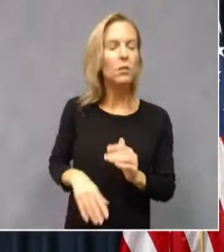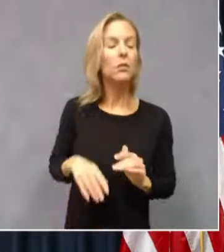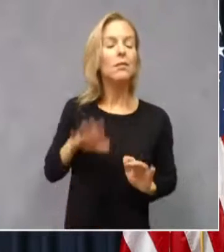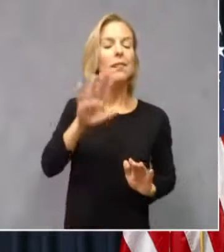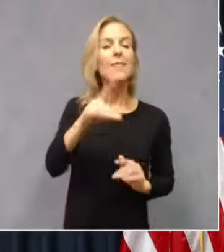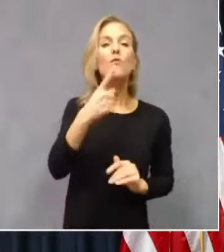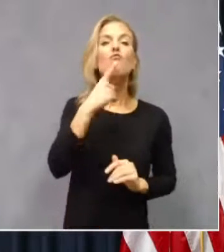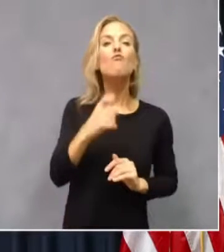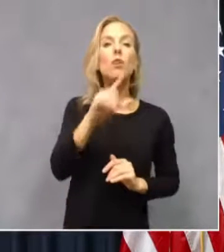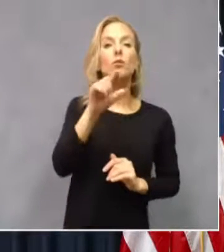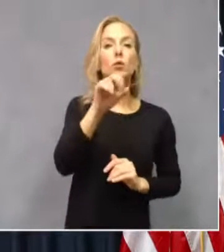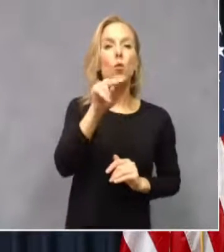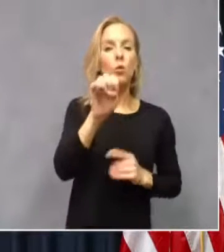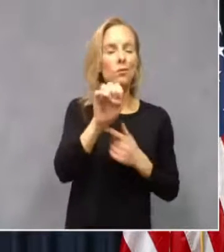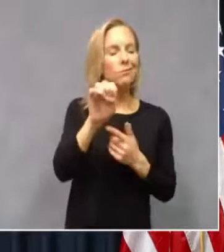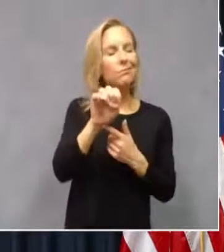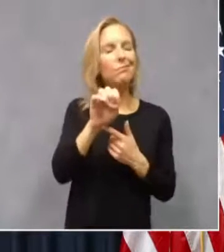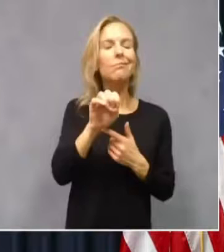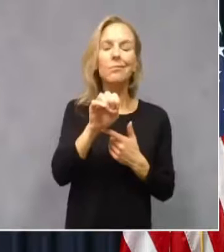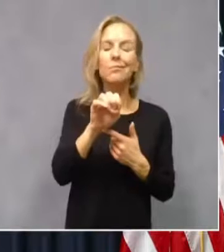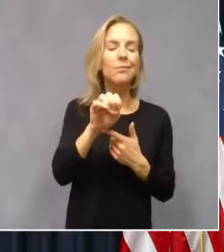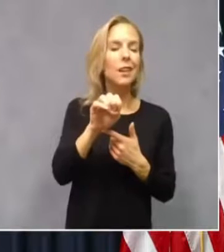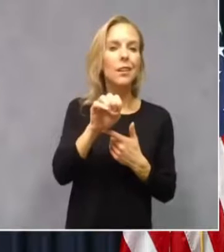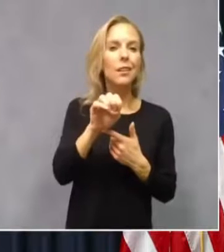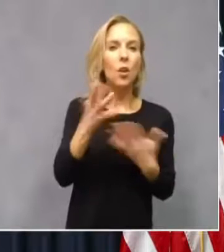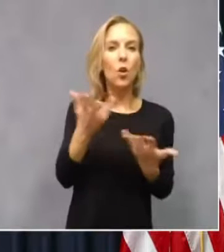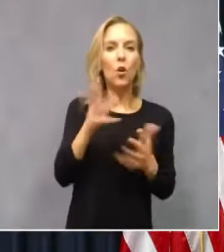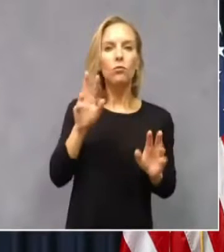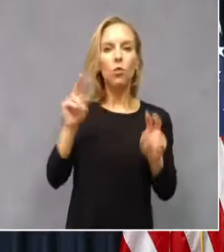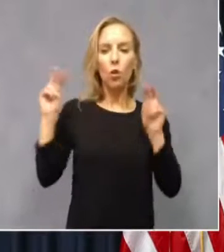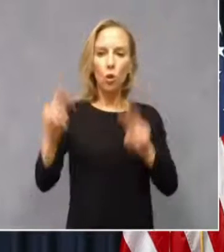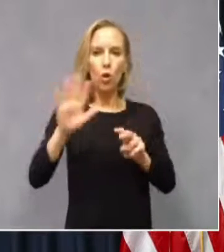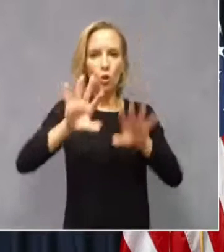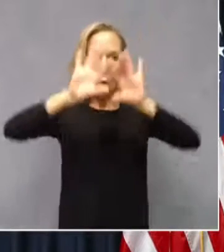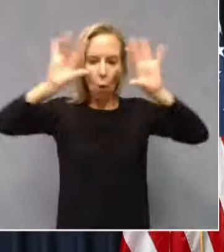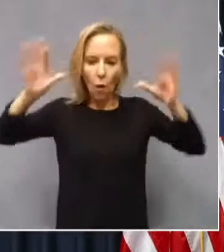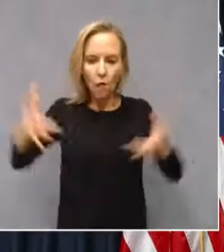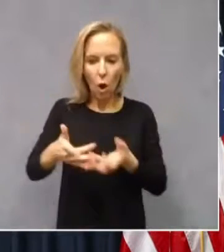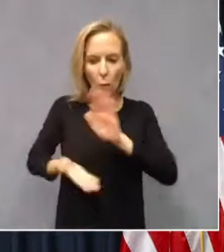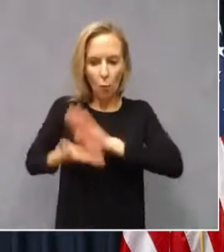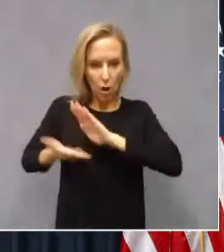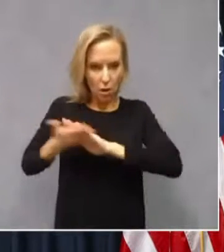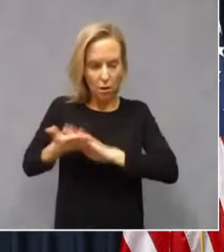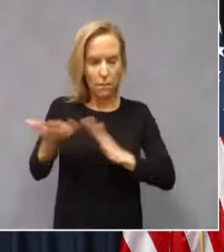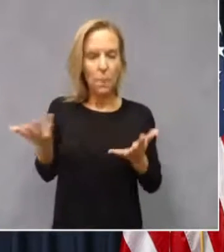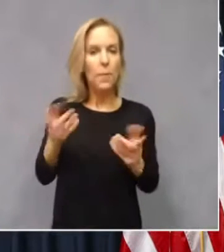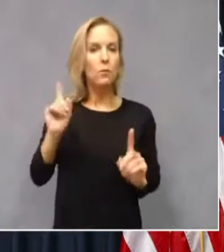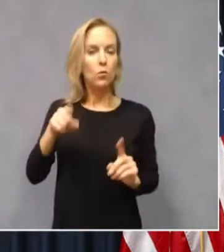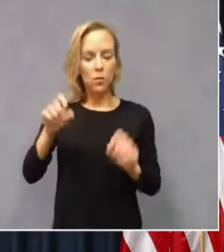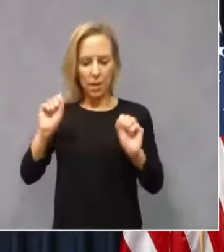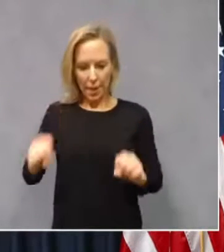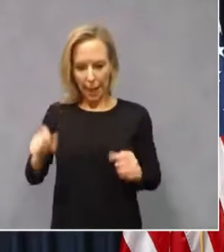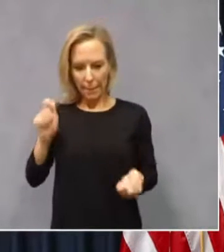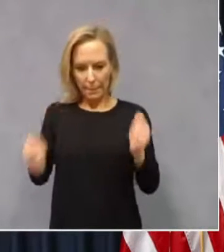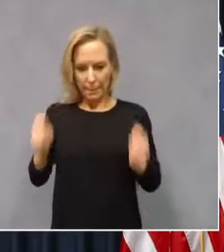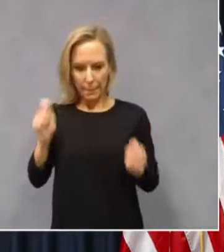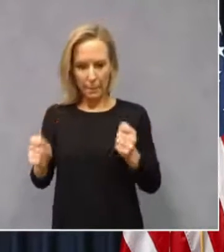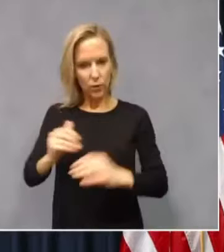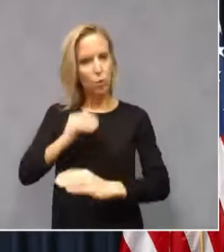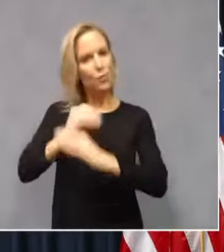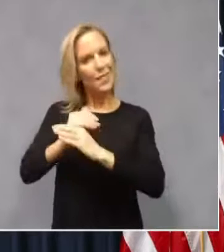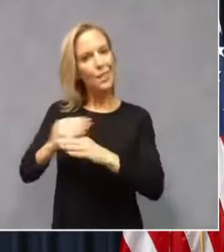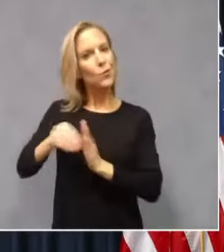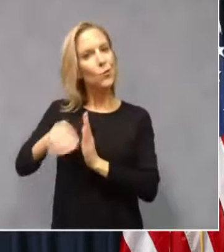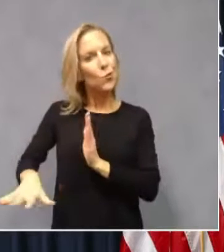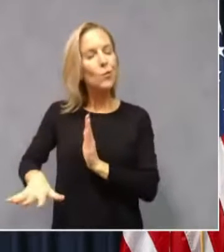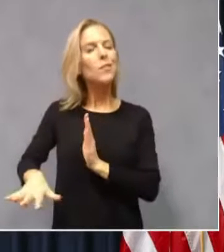zone, just look at your overall operations. See where there's a little more that you can do to protect students, knowing